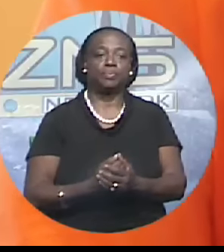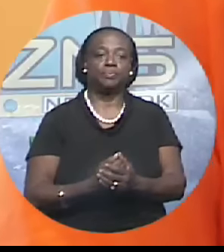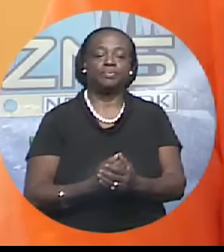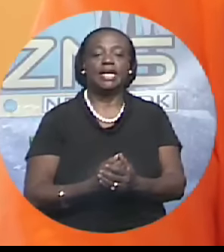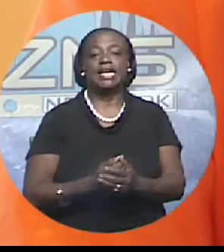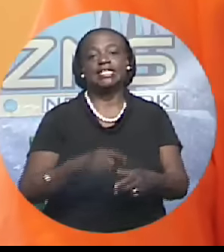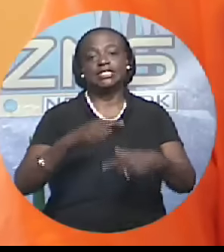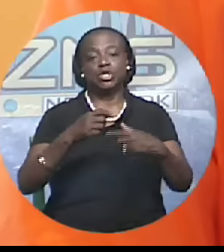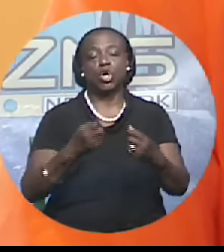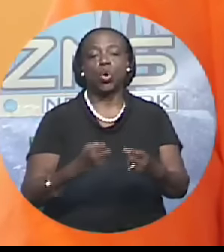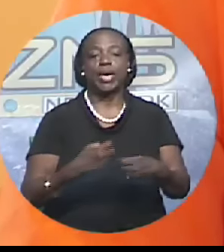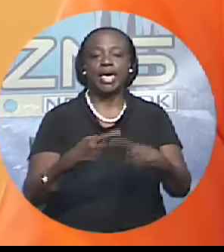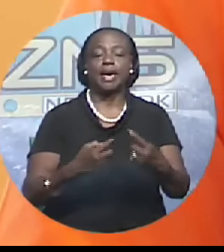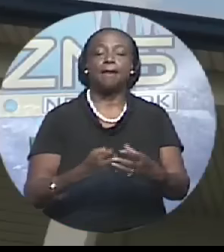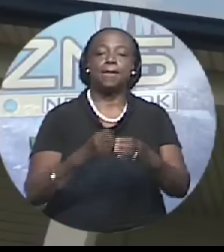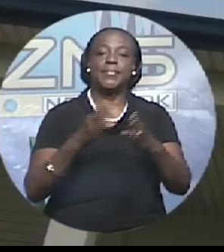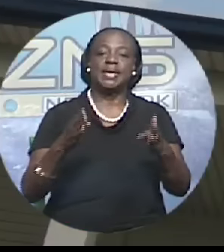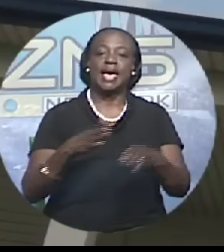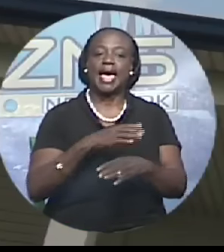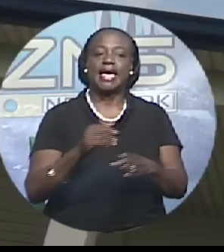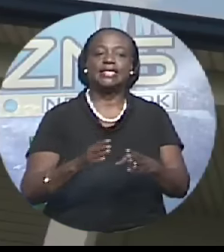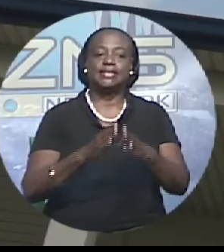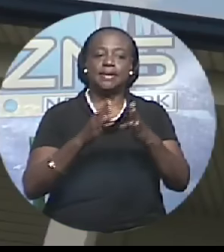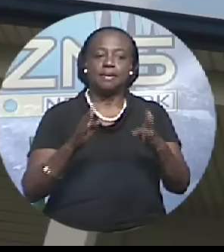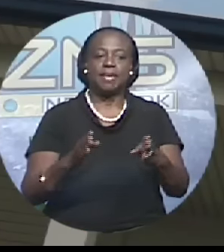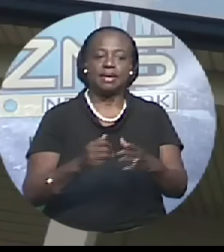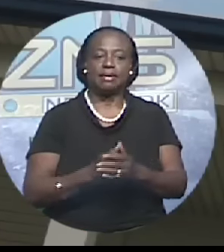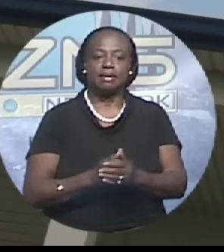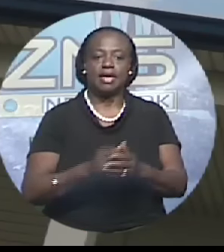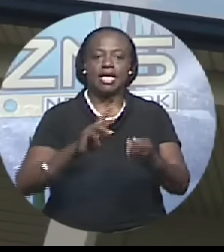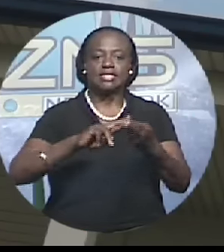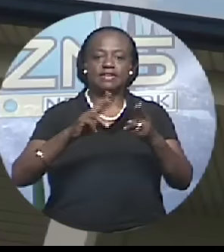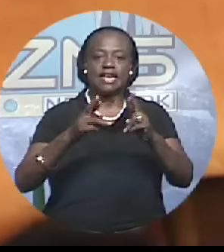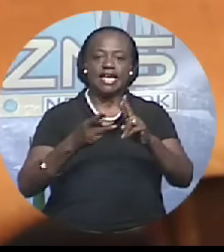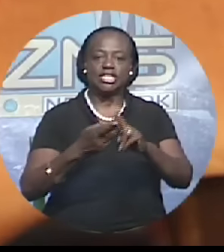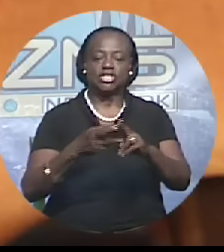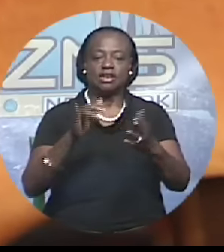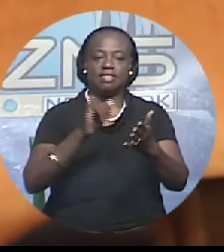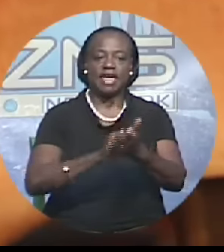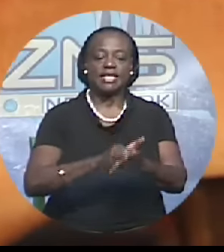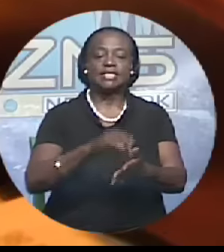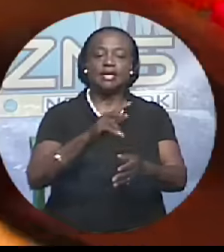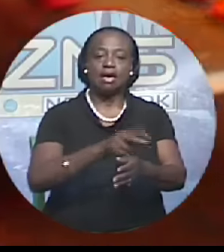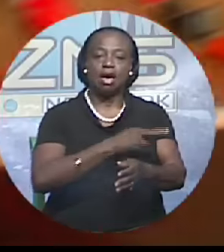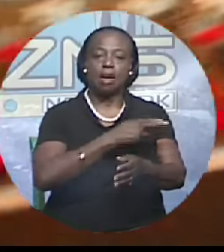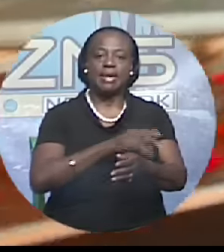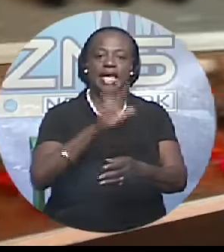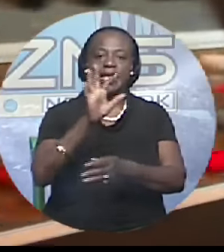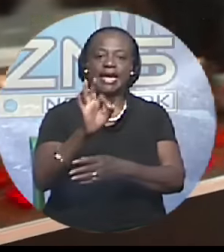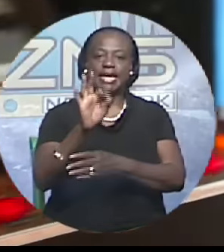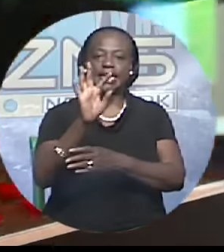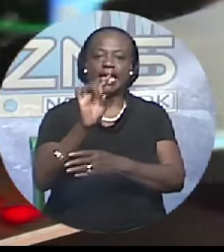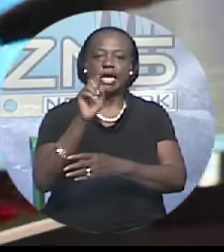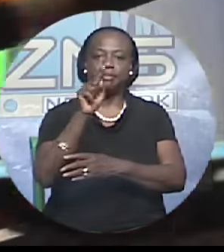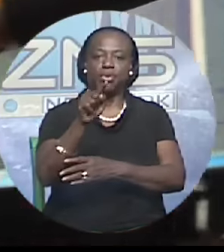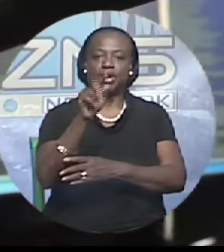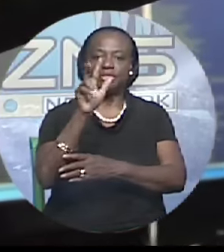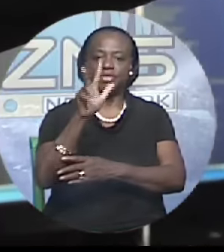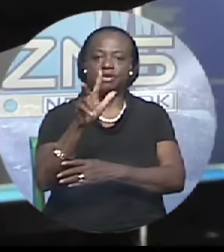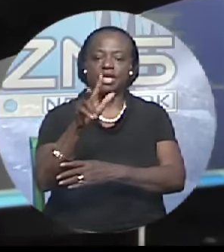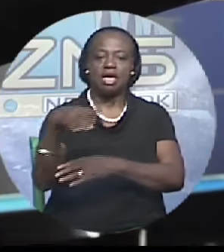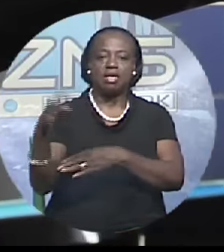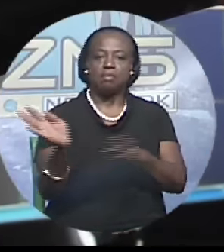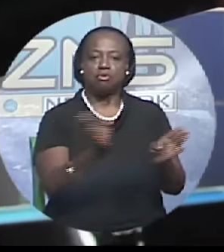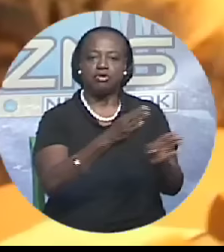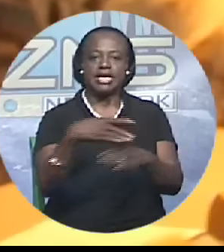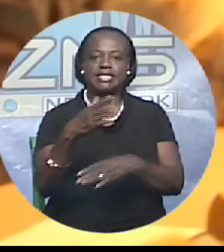bigger and bigger. We have more and more people coming in. It's a relationship that's pure harmony. 98.3 The Breeze and